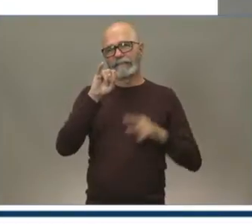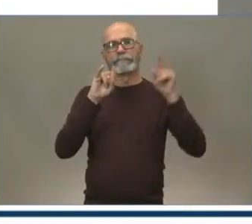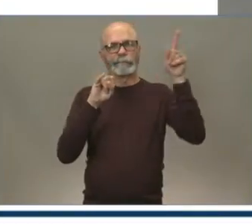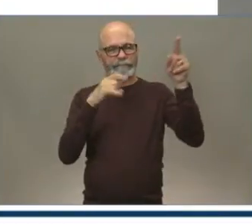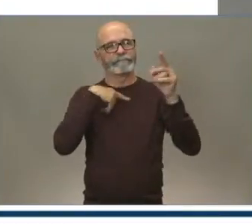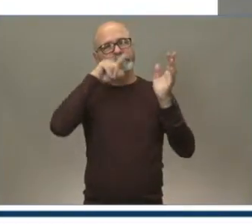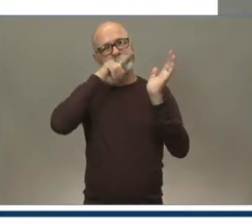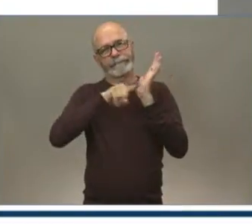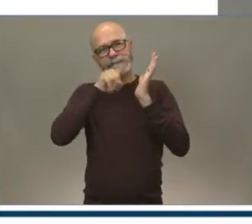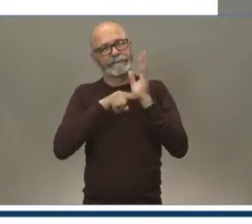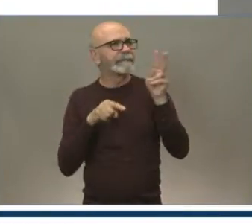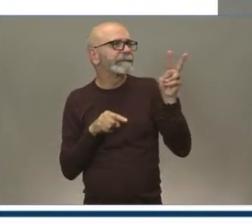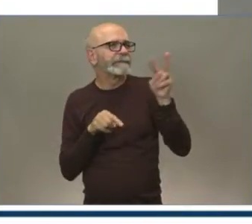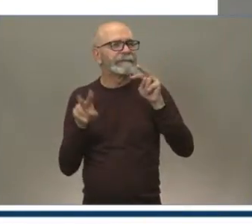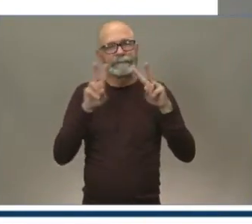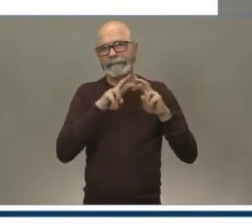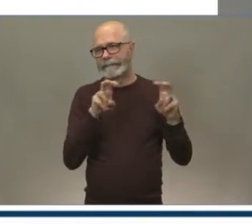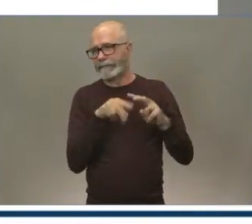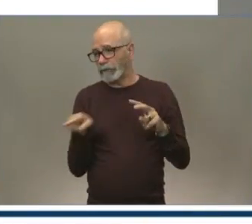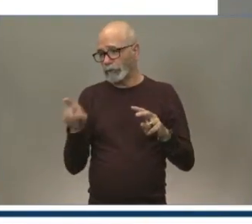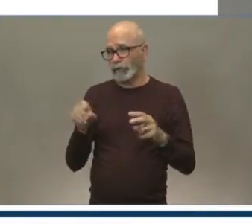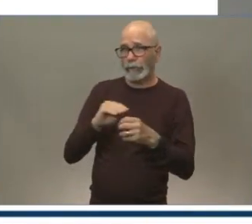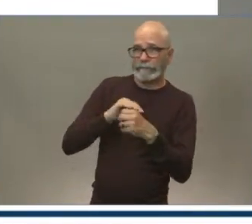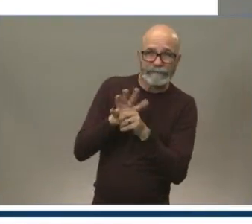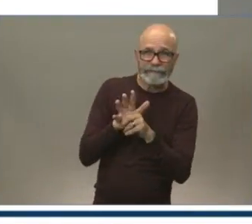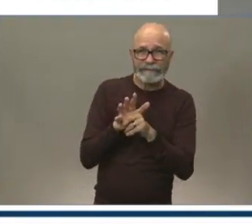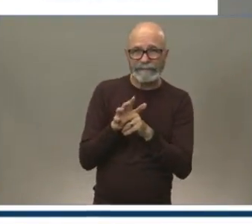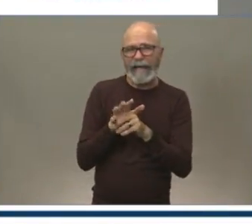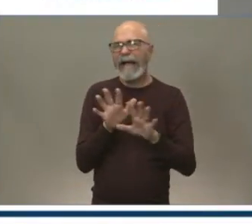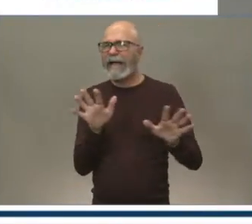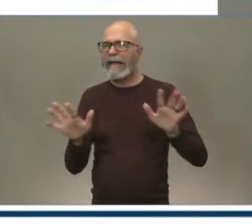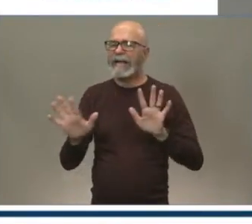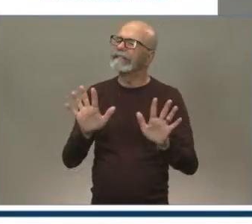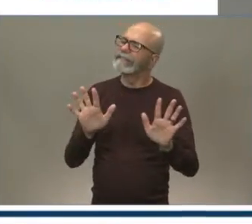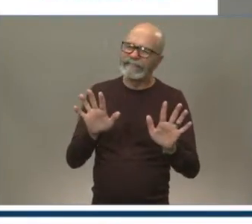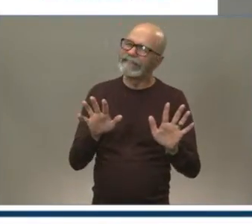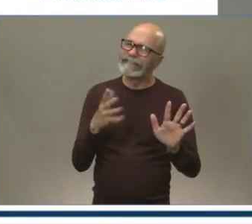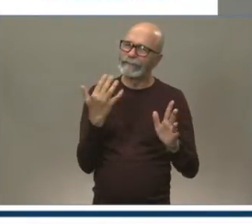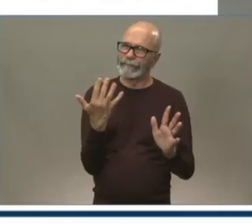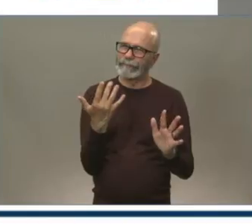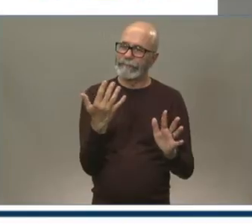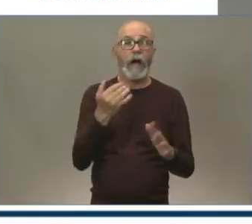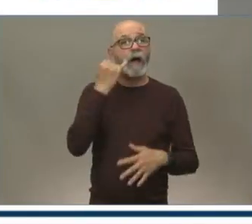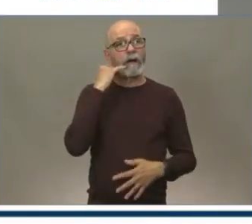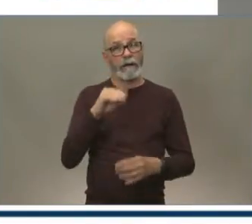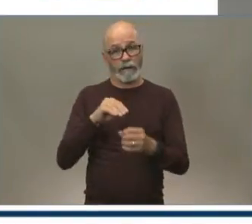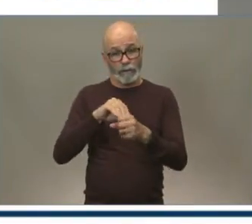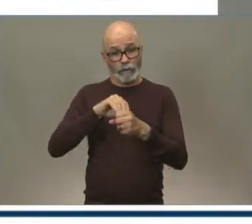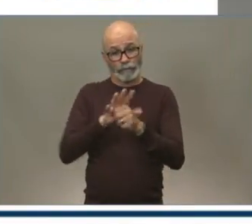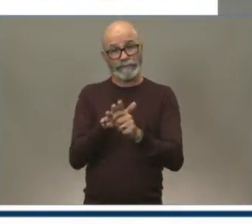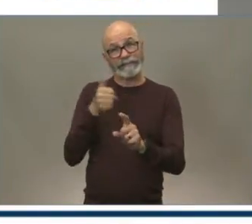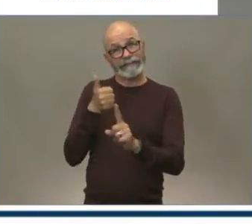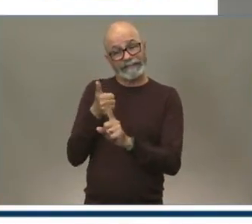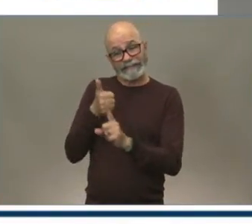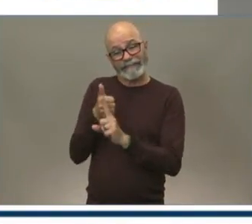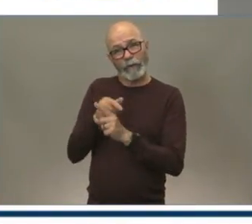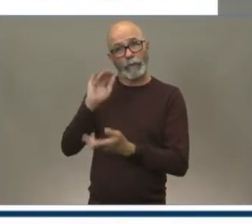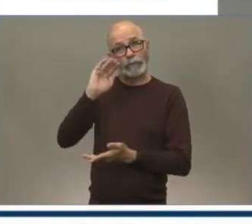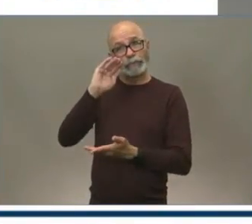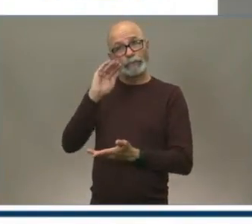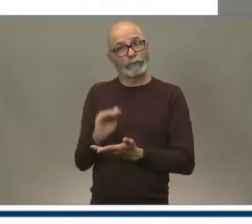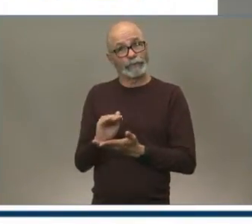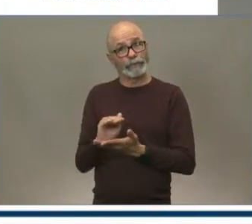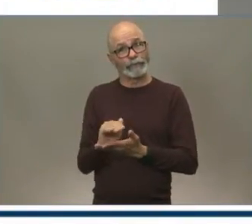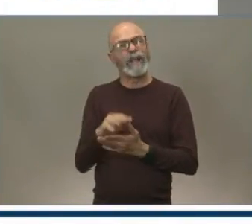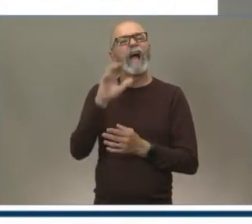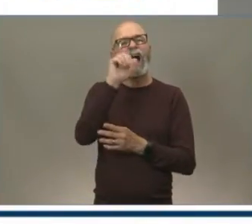position. Everything we're doing is to keep us there. And being in that low epidemiologic position, the NACI recommendation would be that